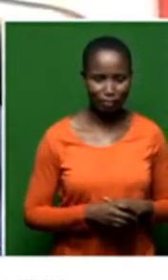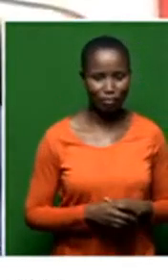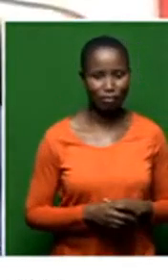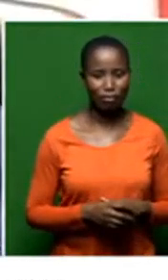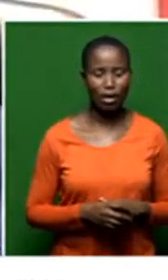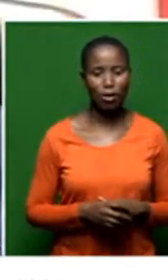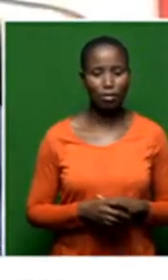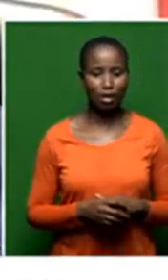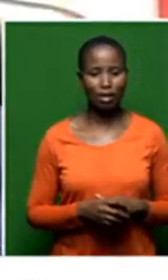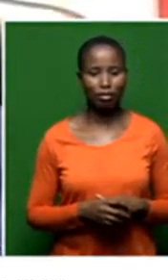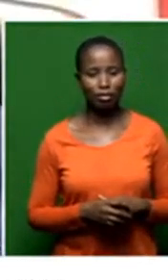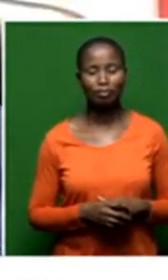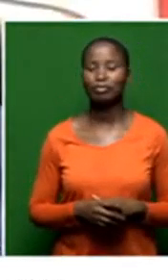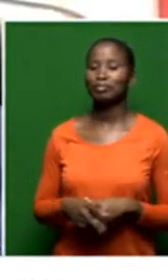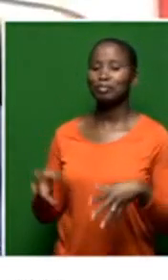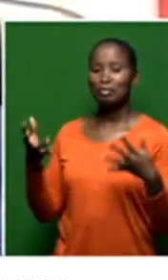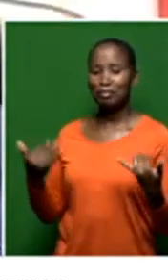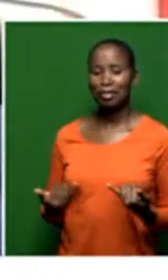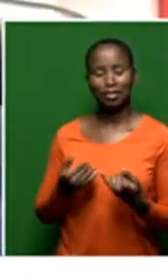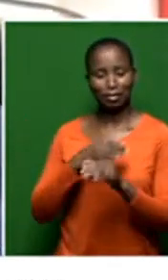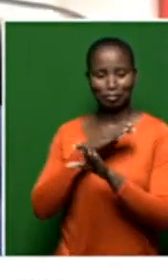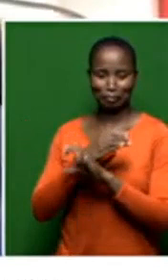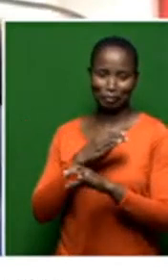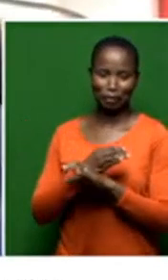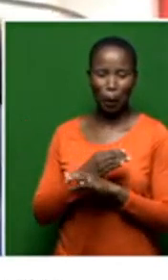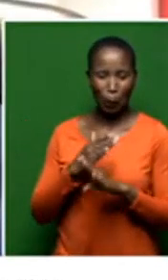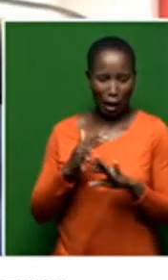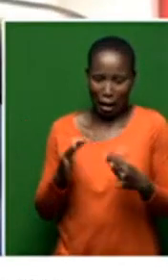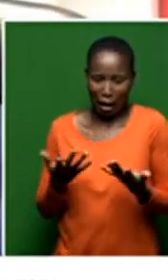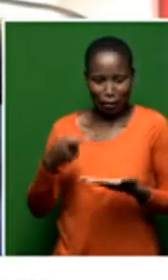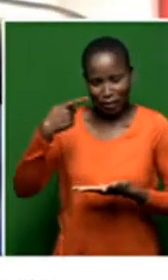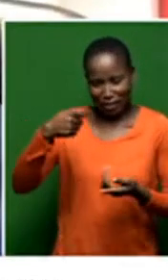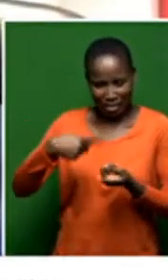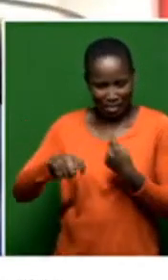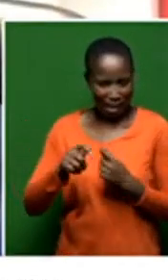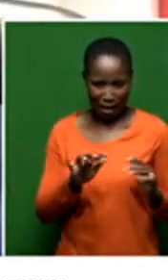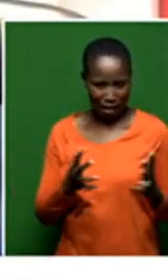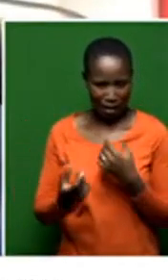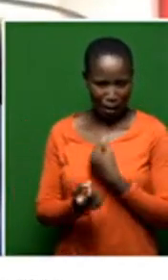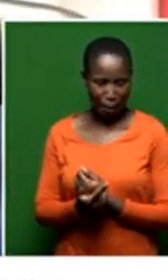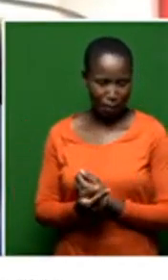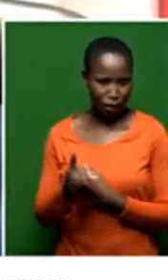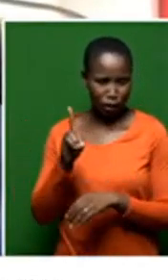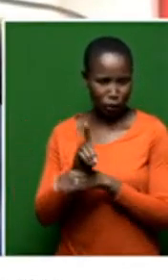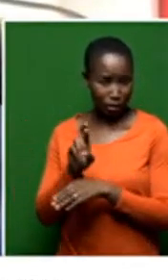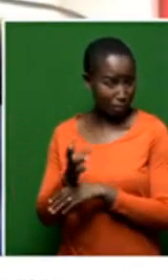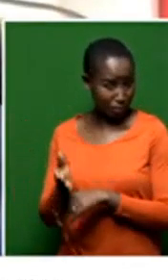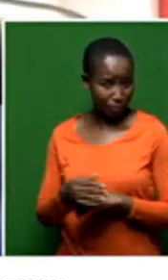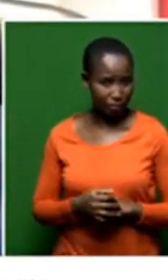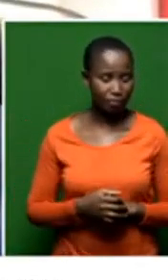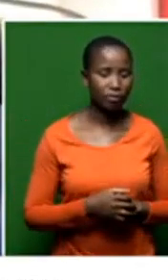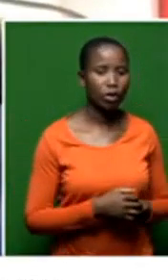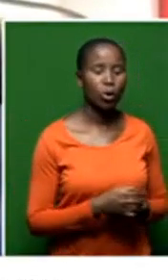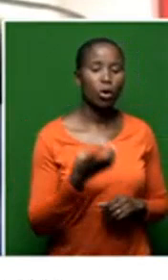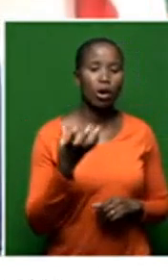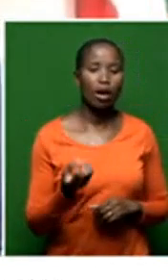government, ICASA, hoping to raise through this particular auction, Dr. Modimueng? Thanks. So we have a cumulative